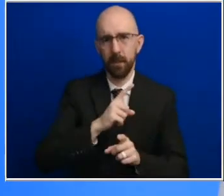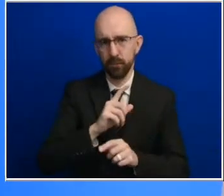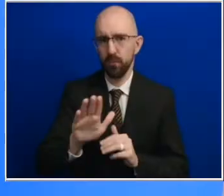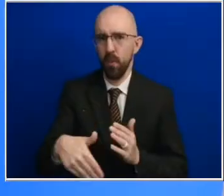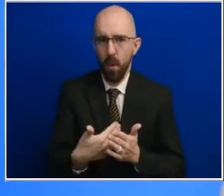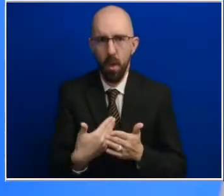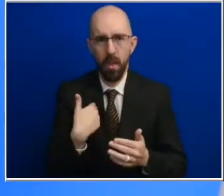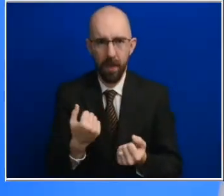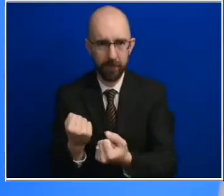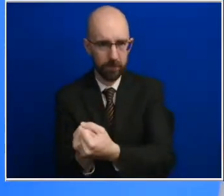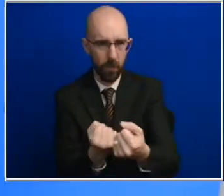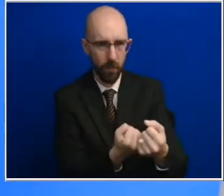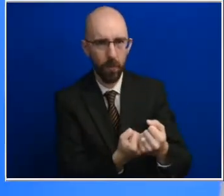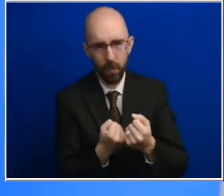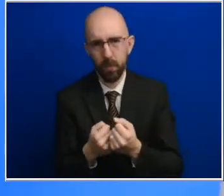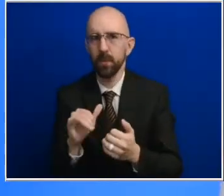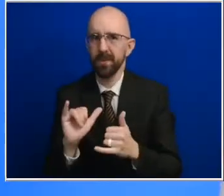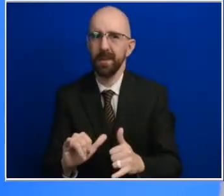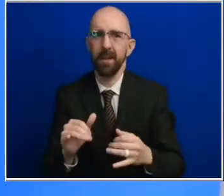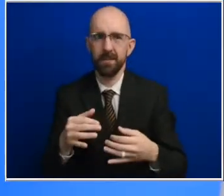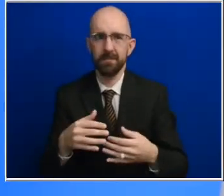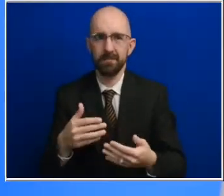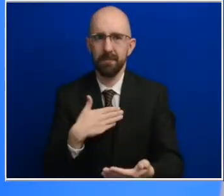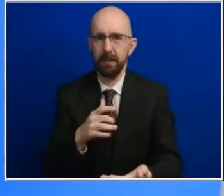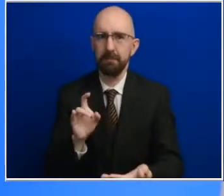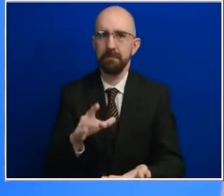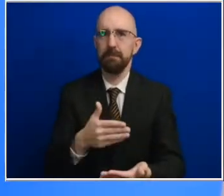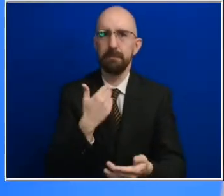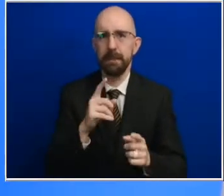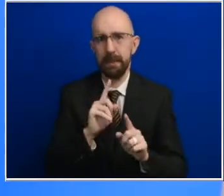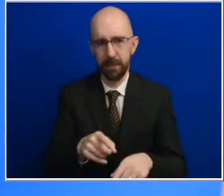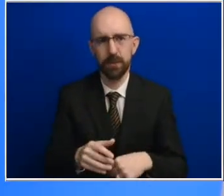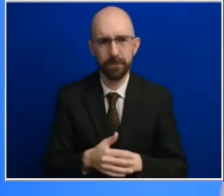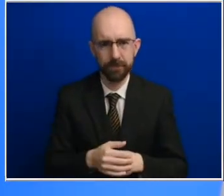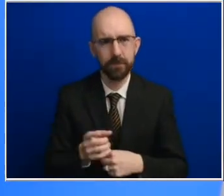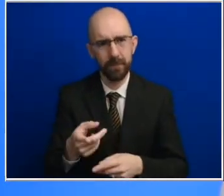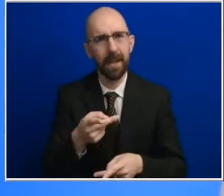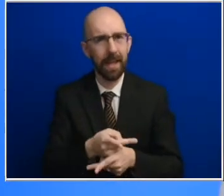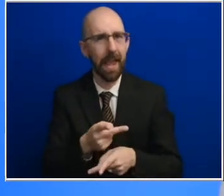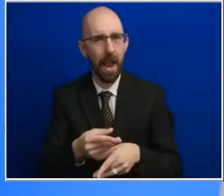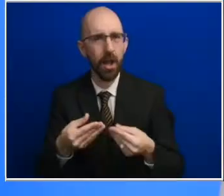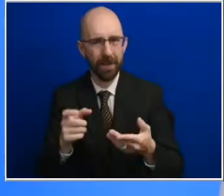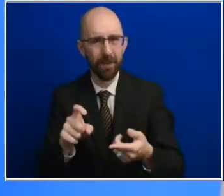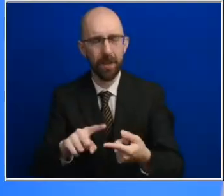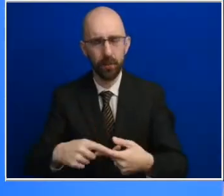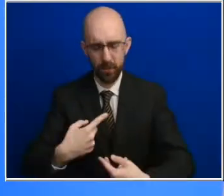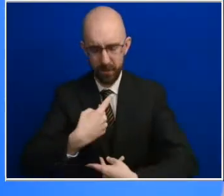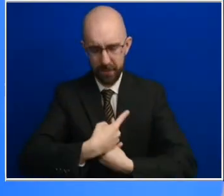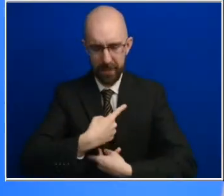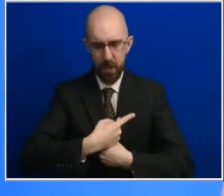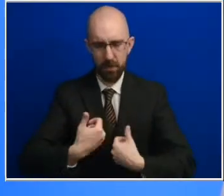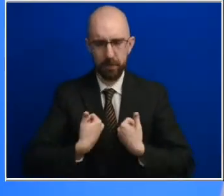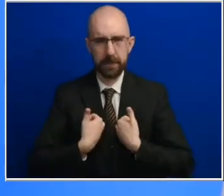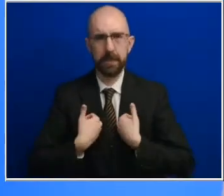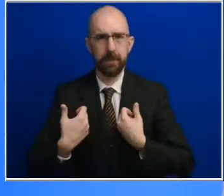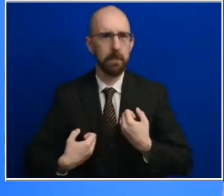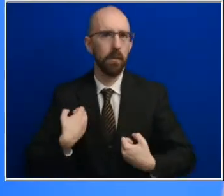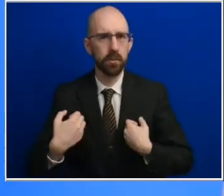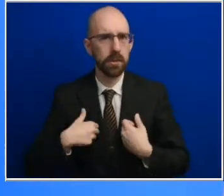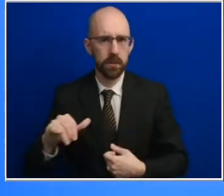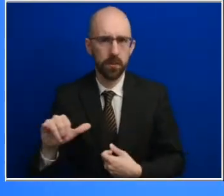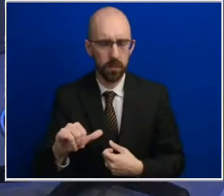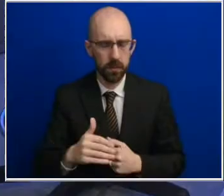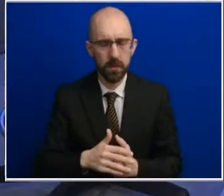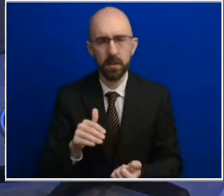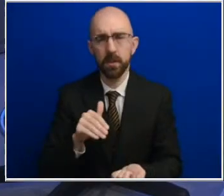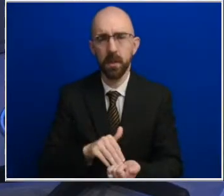And so that would probably be the best answer I could give. We hear that quite a bit. Caregivers need to take care of themselves Absolutely. Emotionally. Dr. Landazuri,